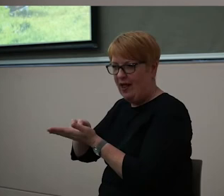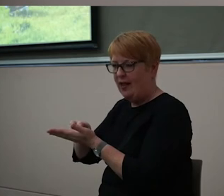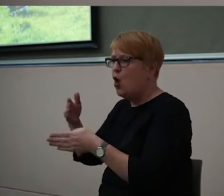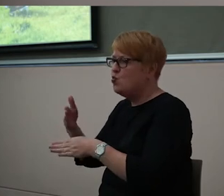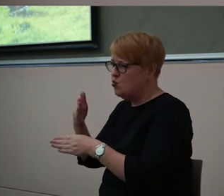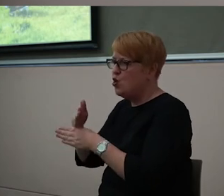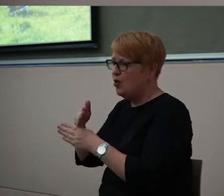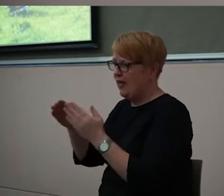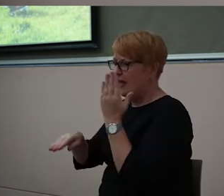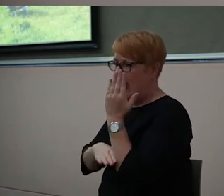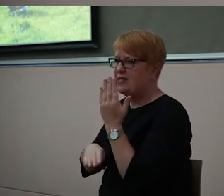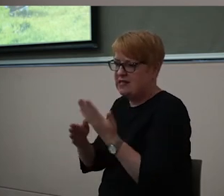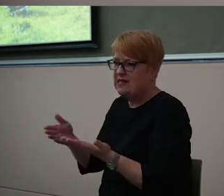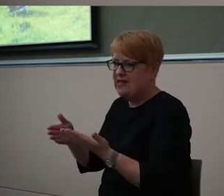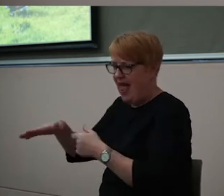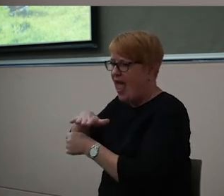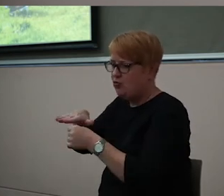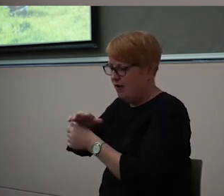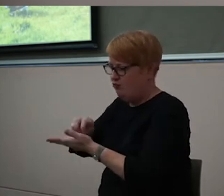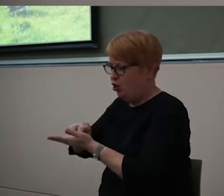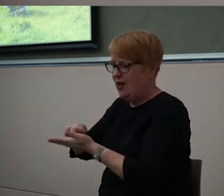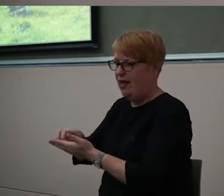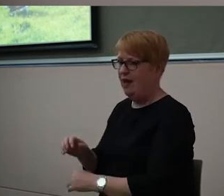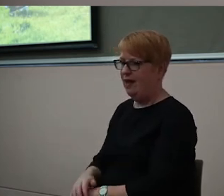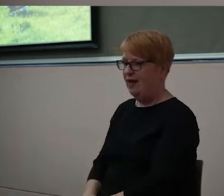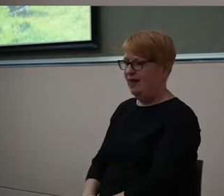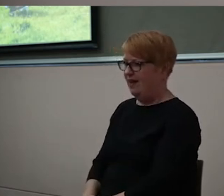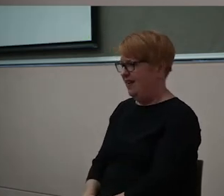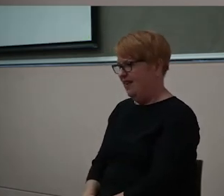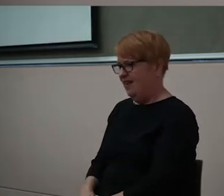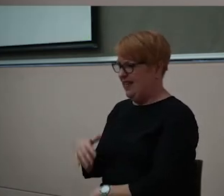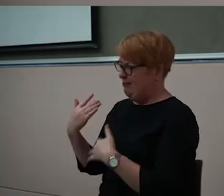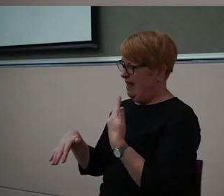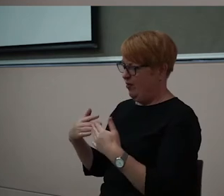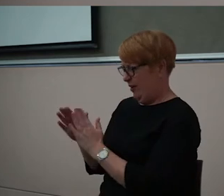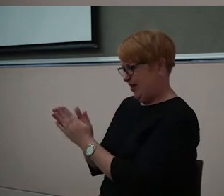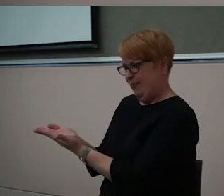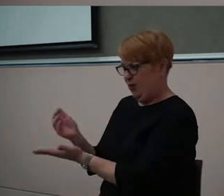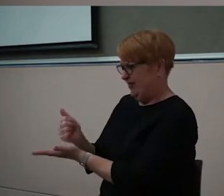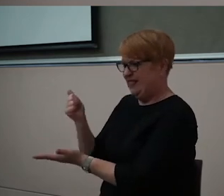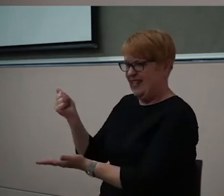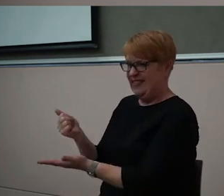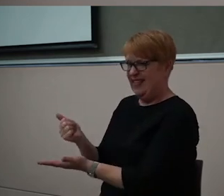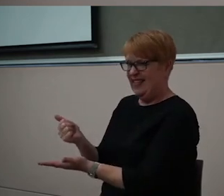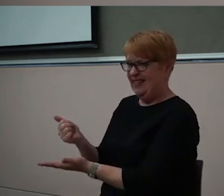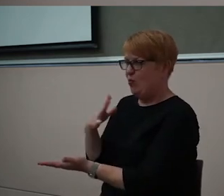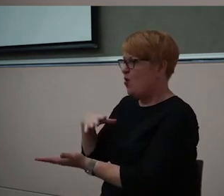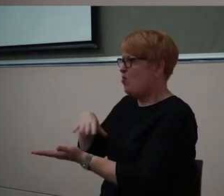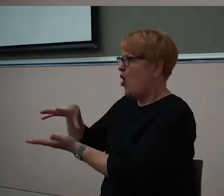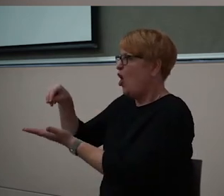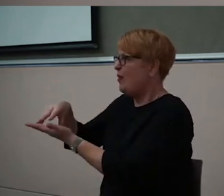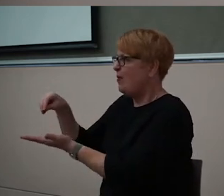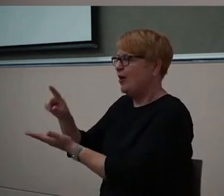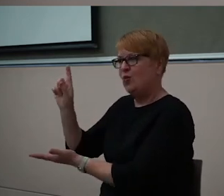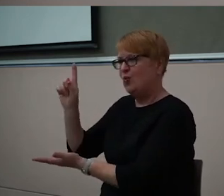arts funding. It's cyclic, right? And I, the skeptic that is